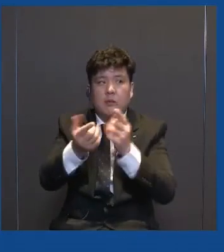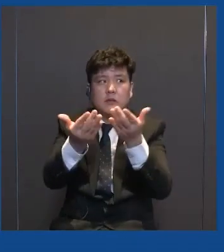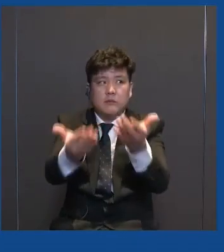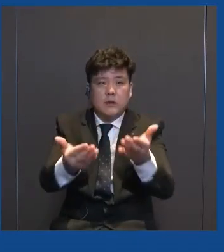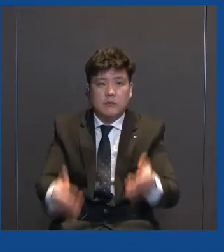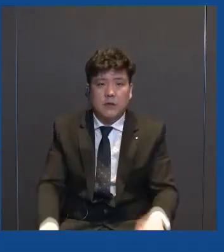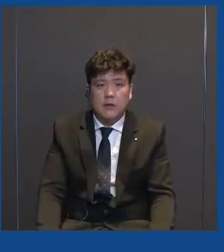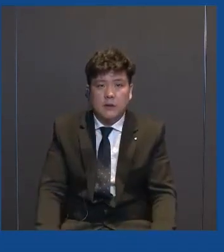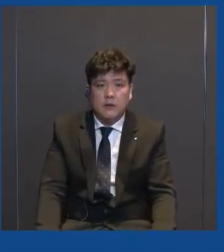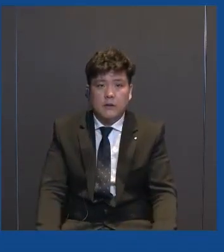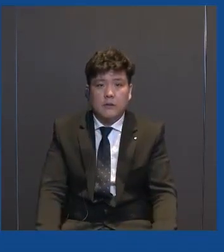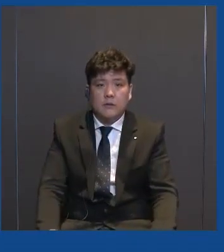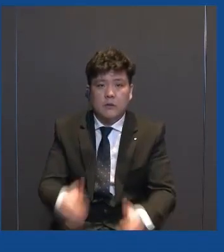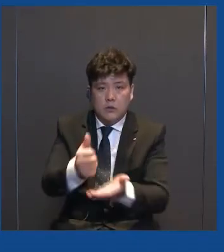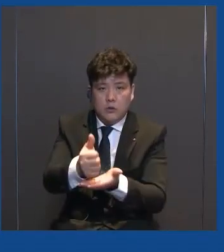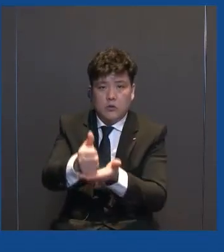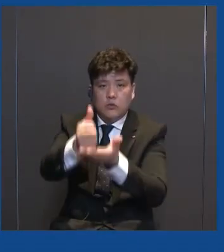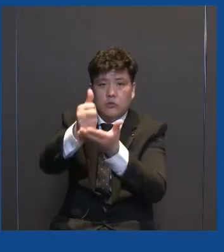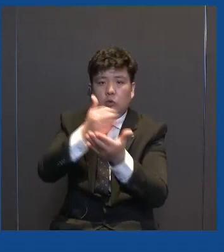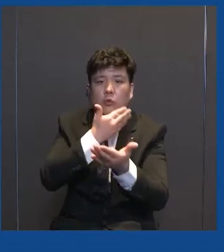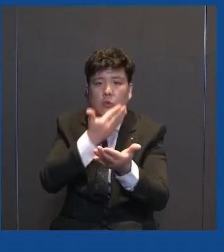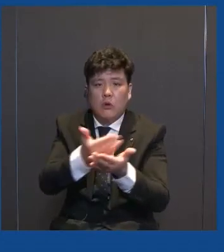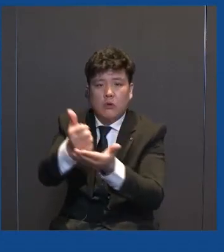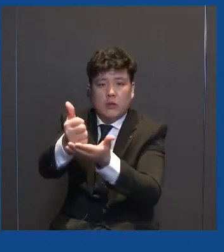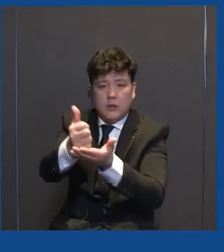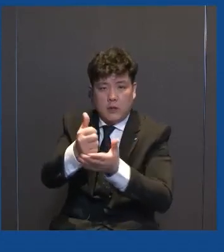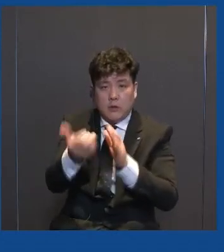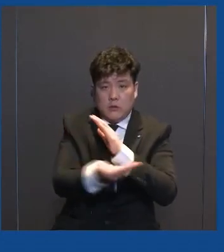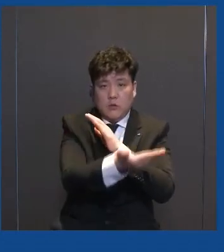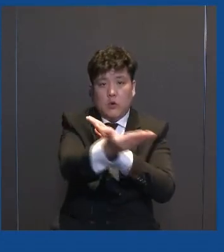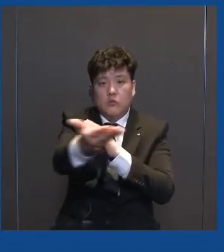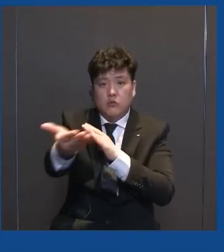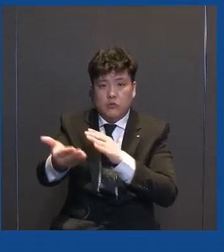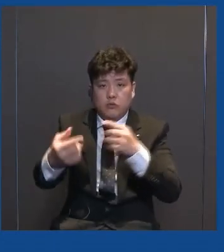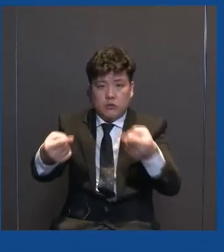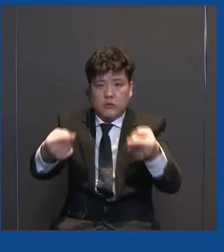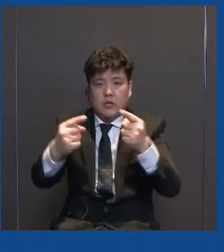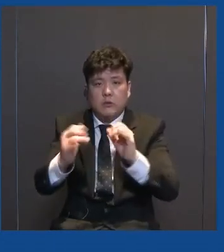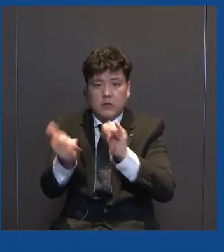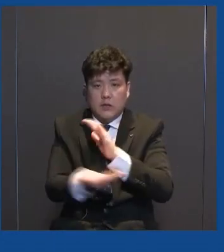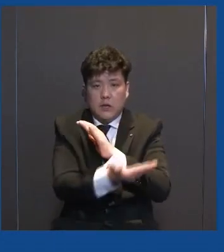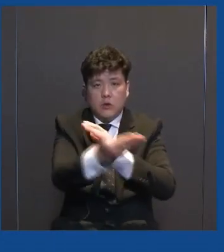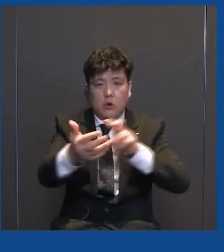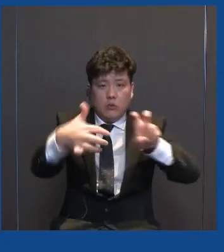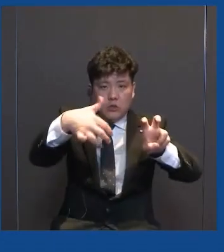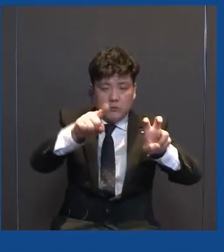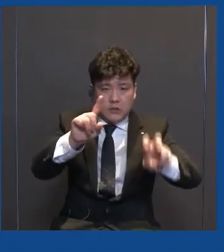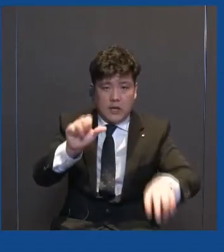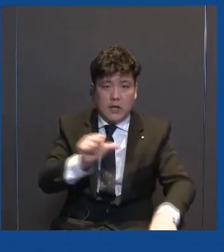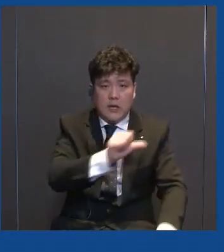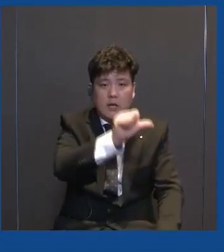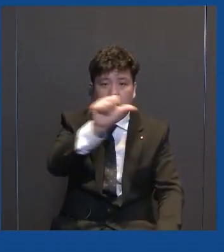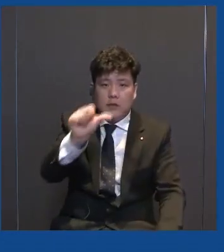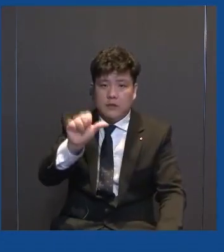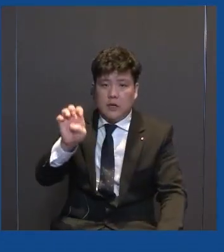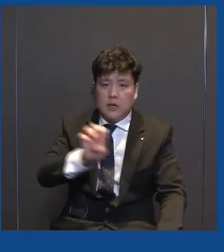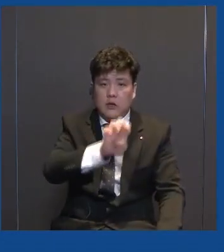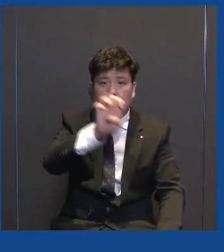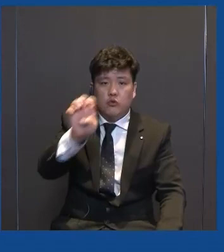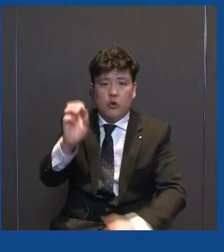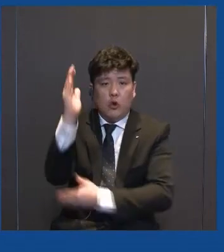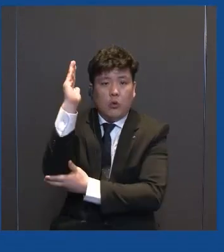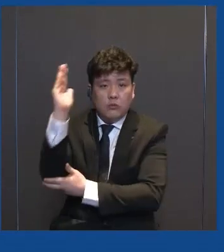Distinguished guests and ladies and gentlemen, this concludes the first day of 20th Informal ASEM Seminar on Human Rights of the